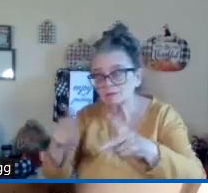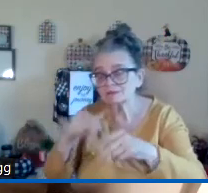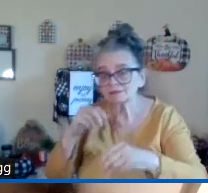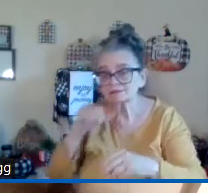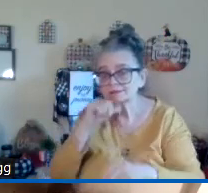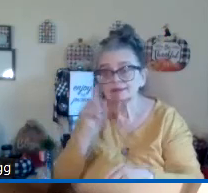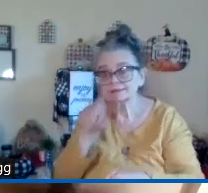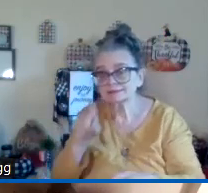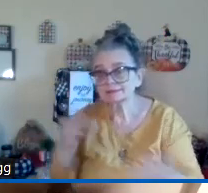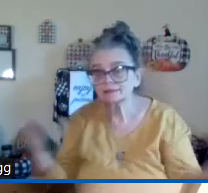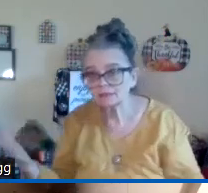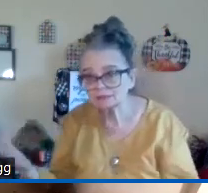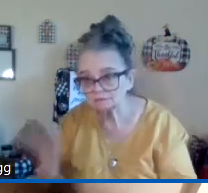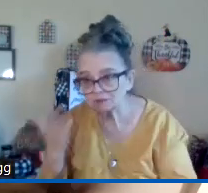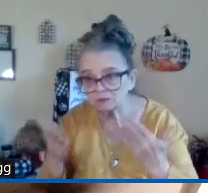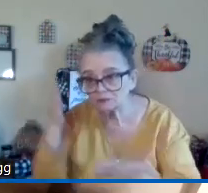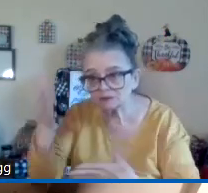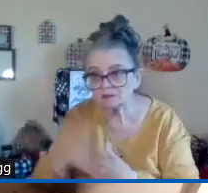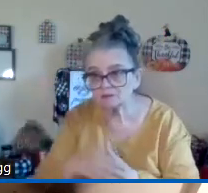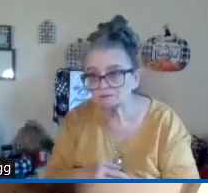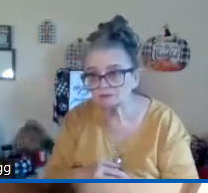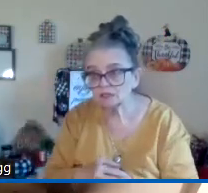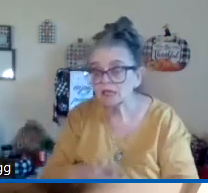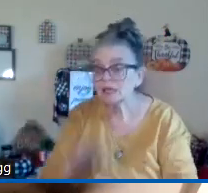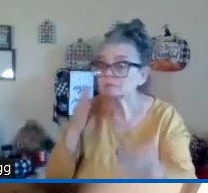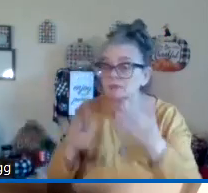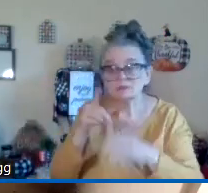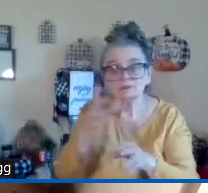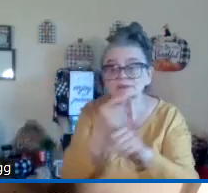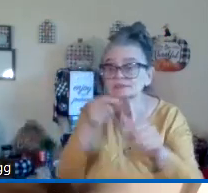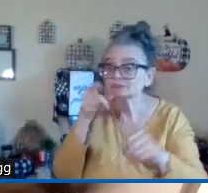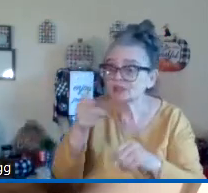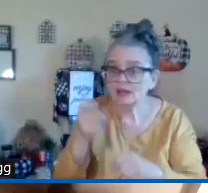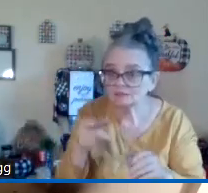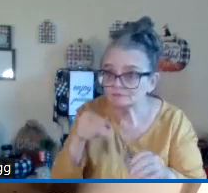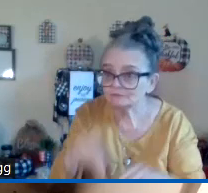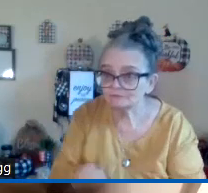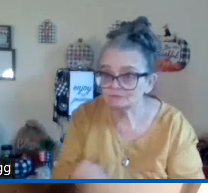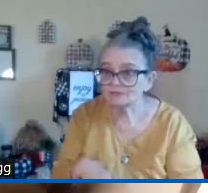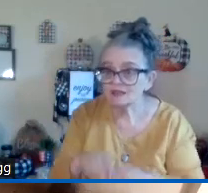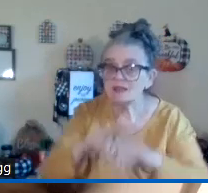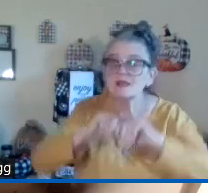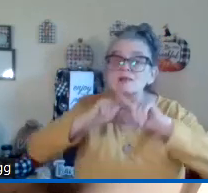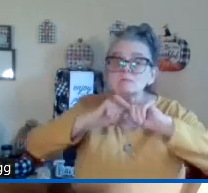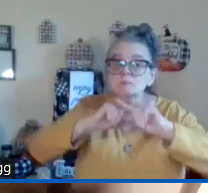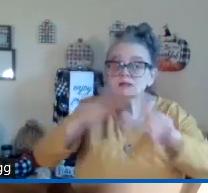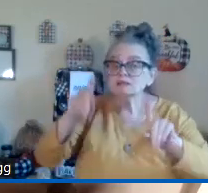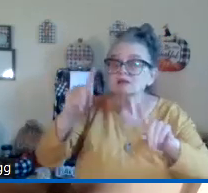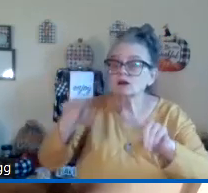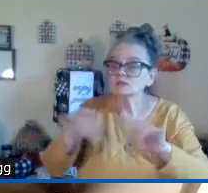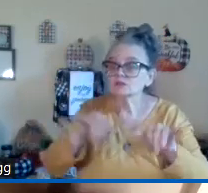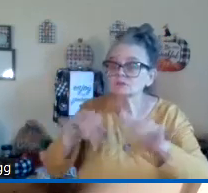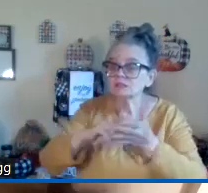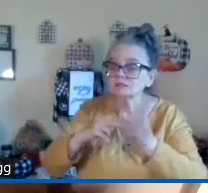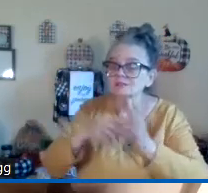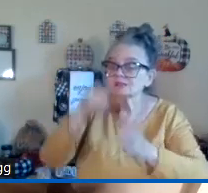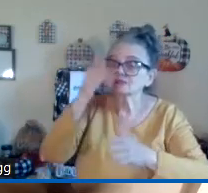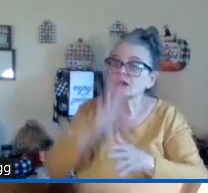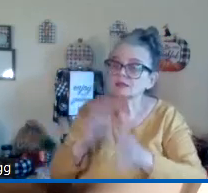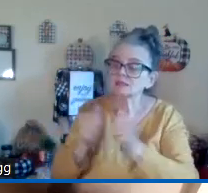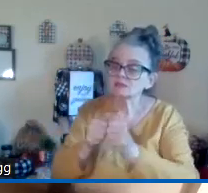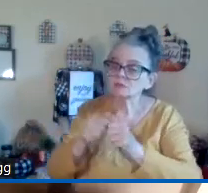all things, and it's wicked. Who knew it? Yeah, who knew?